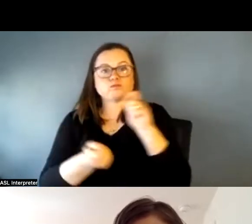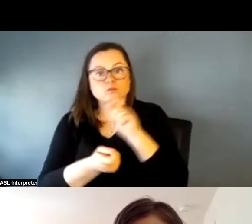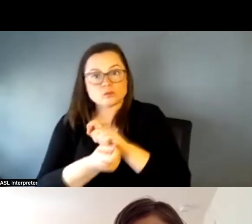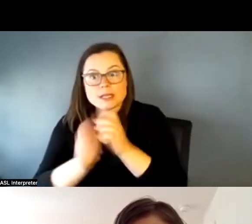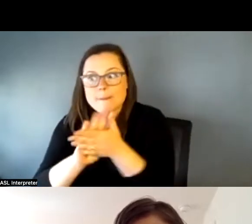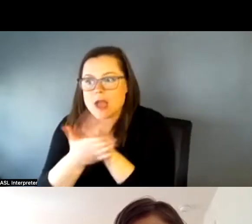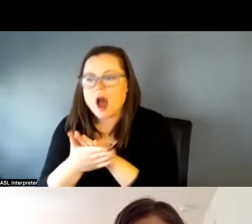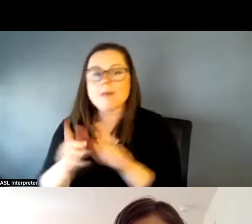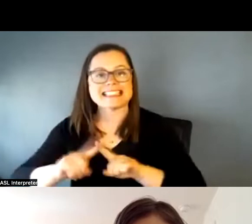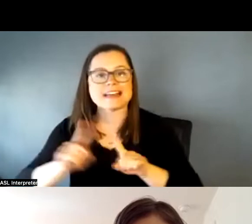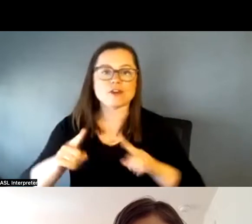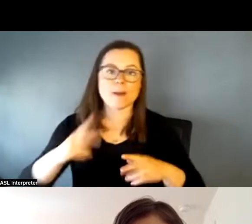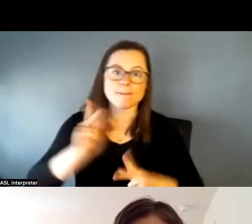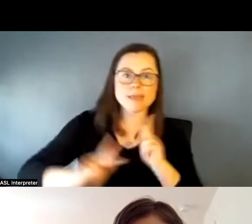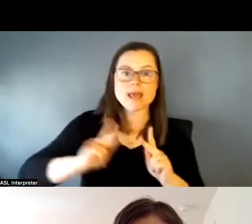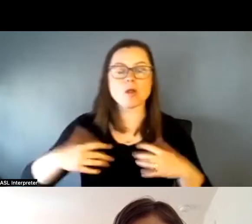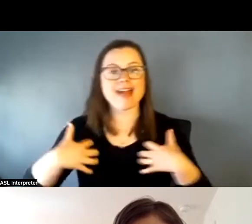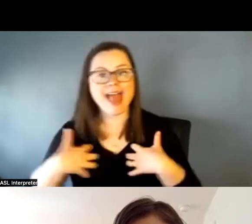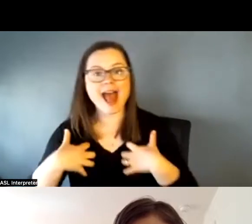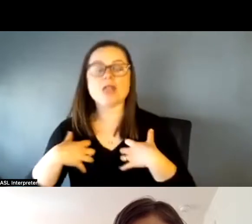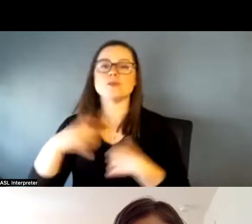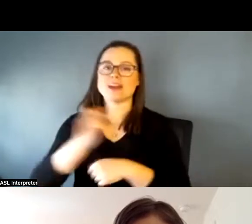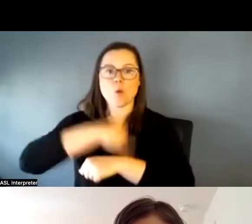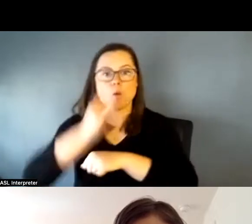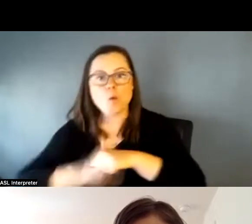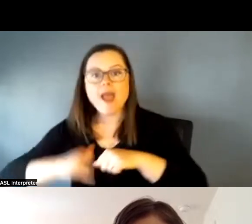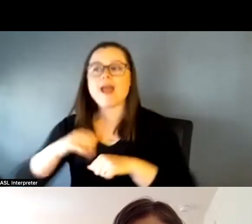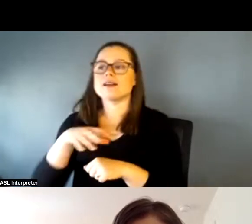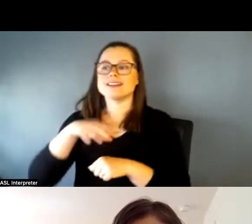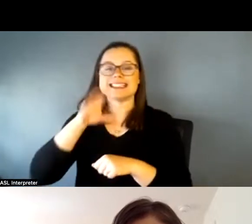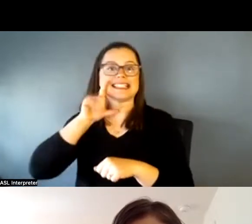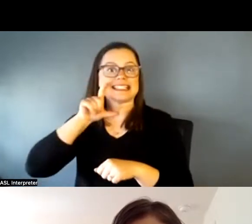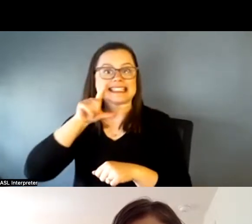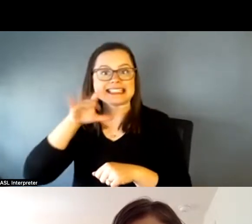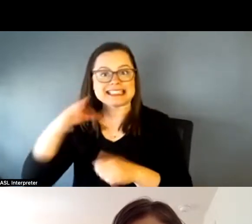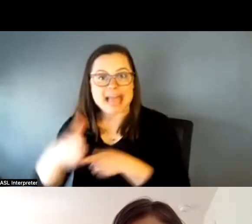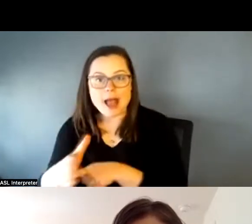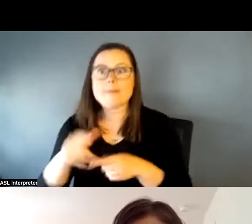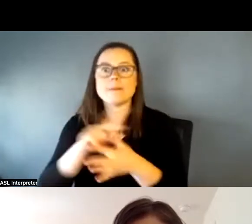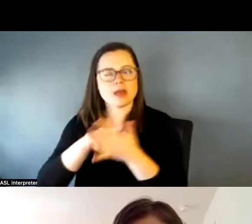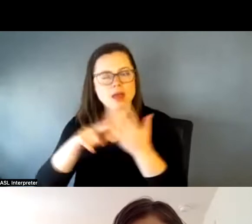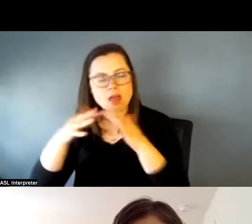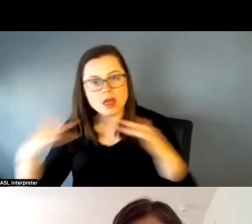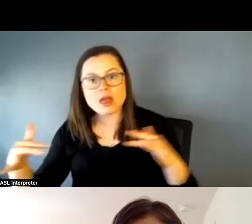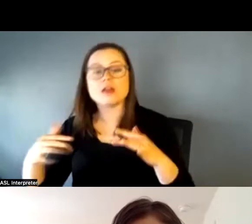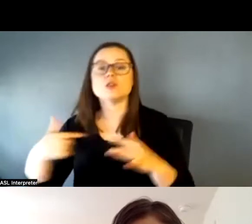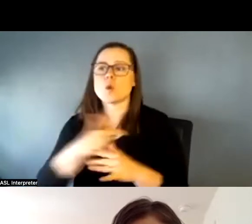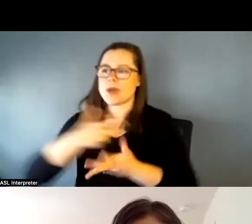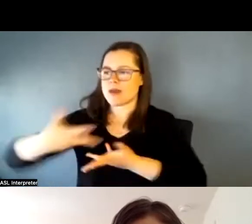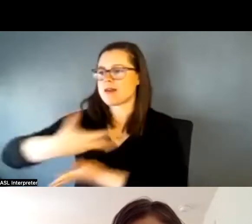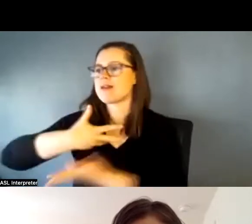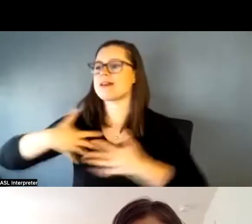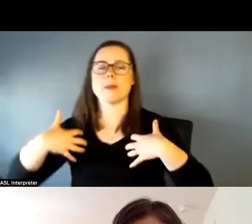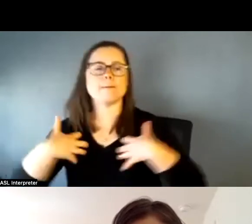today. So for us, we've been living in harmony with all of the trees and the creeks and the bears and the birds